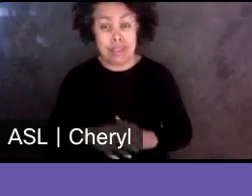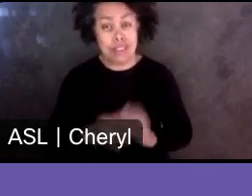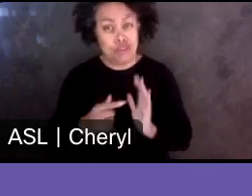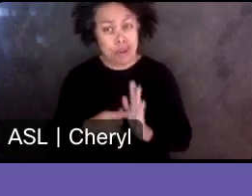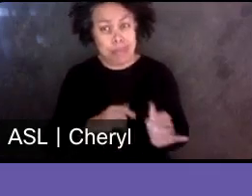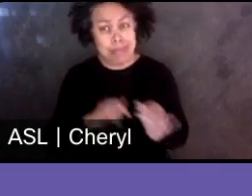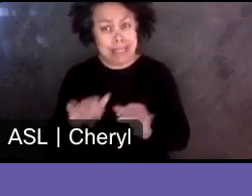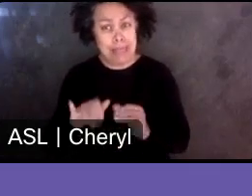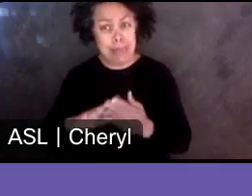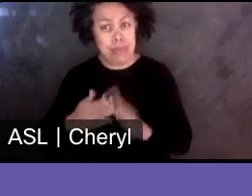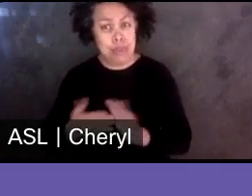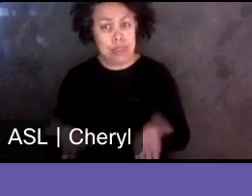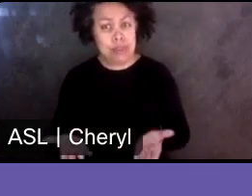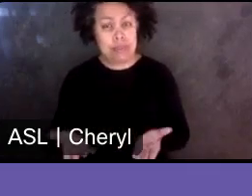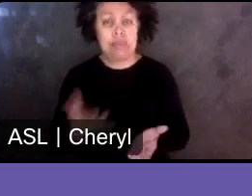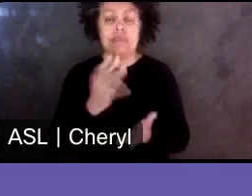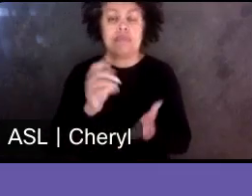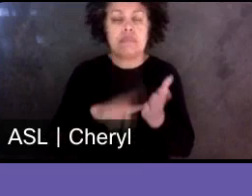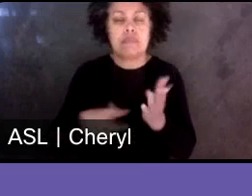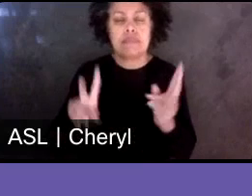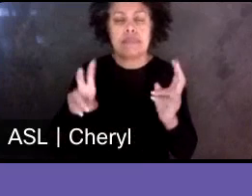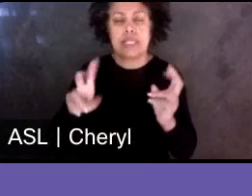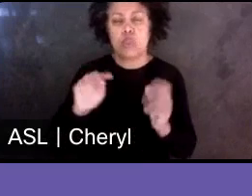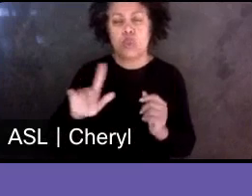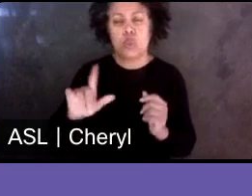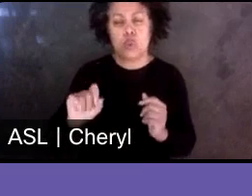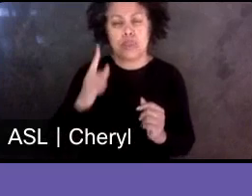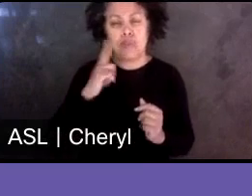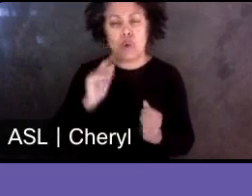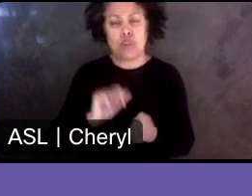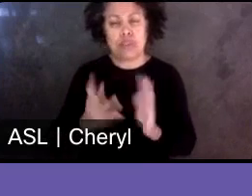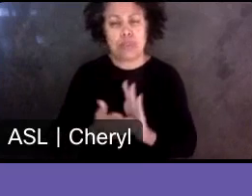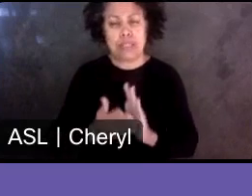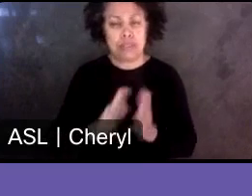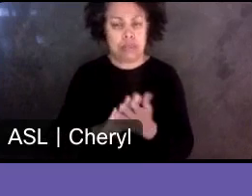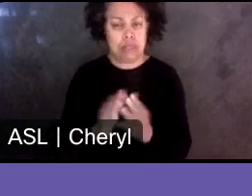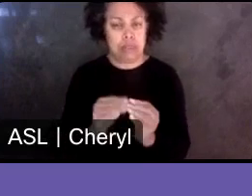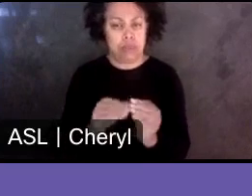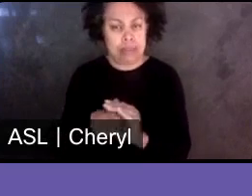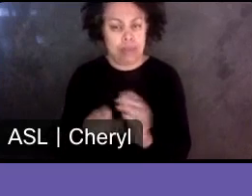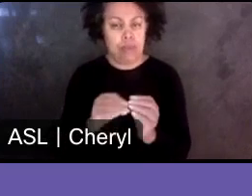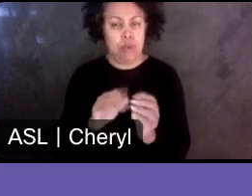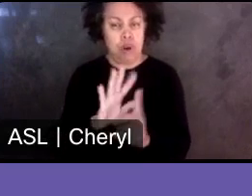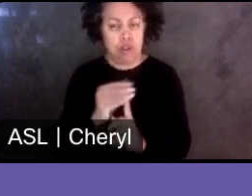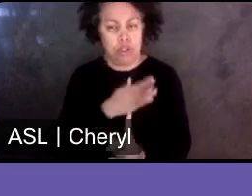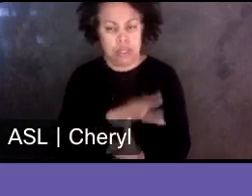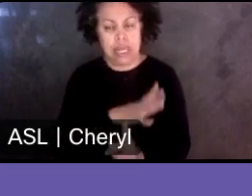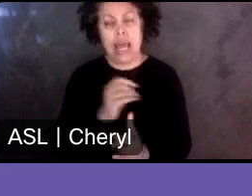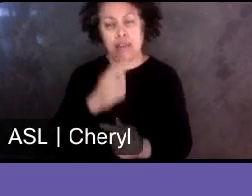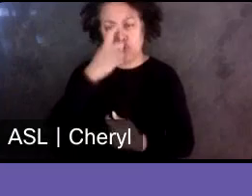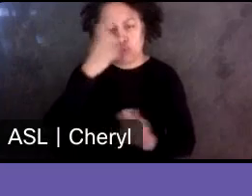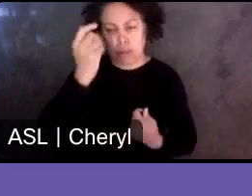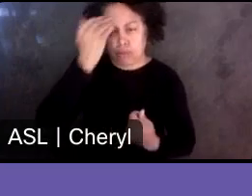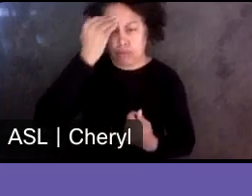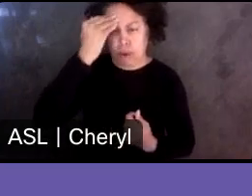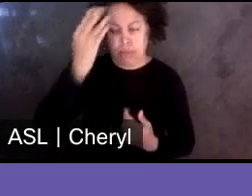also check out Tools for Transformation, Becoming Accessible, Culturally Responsive, and Trauma-Informed Organizations,